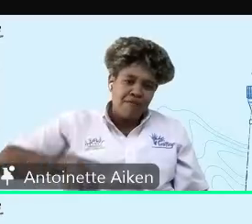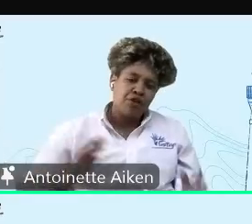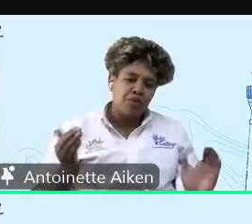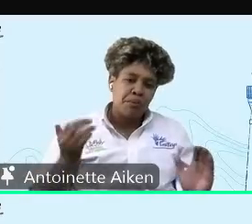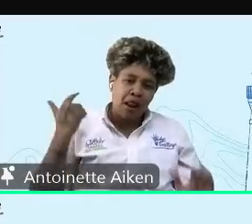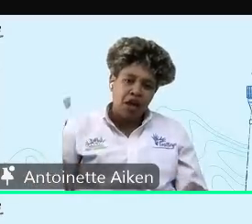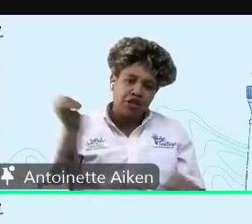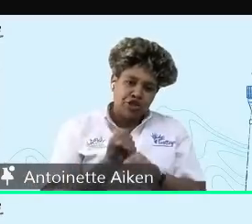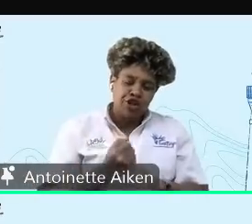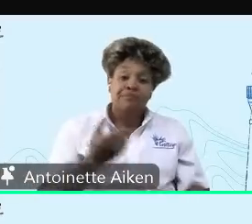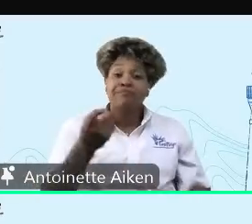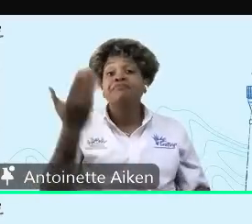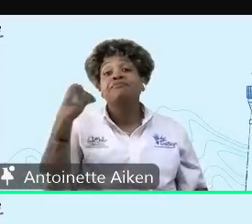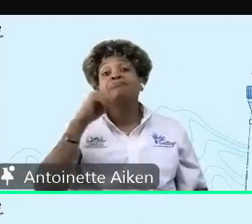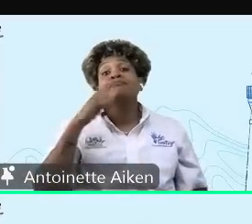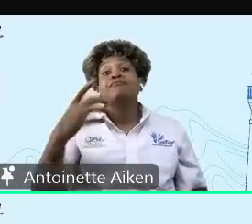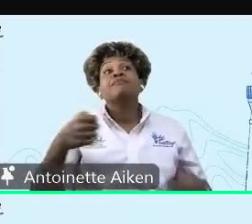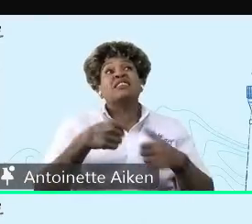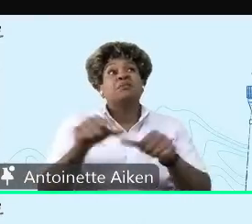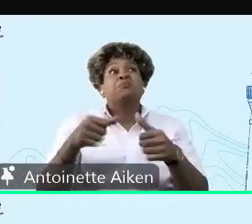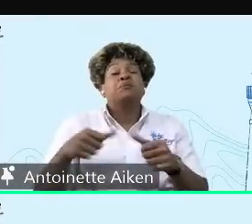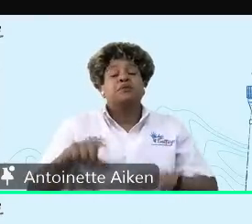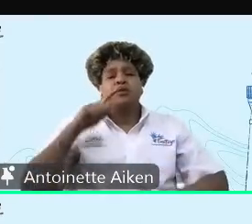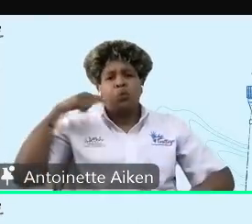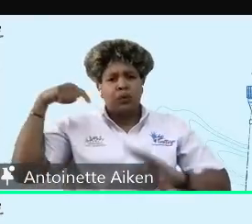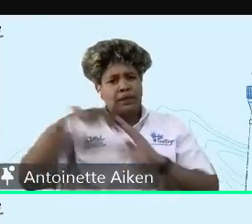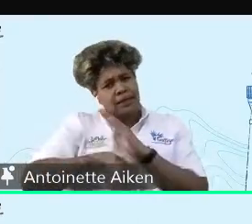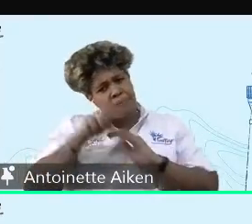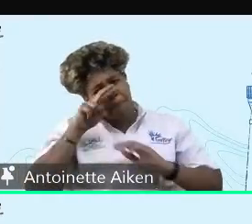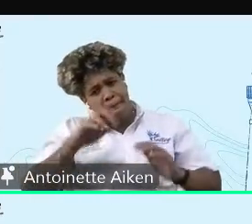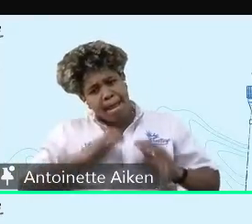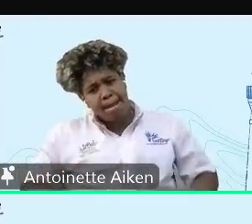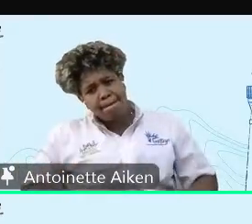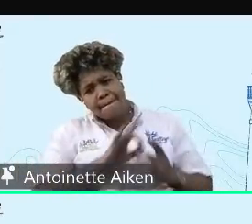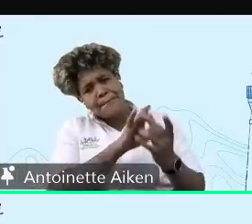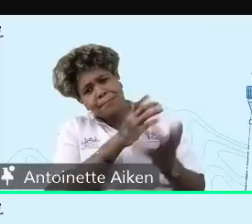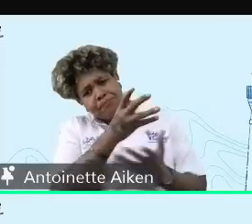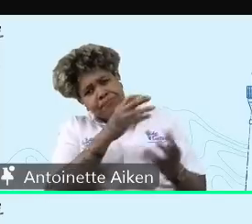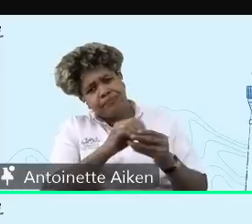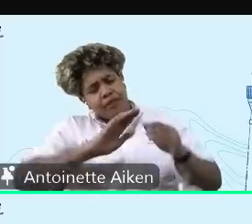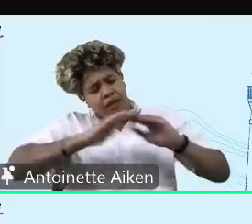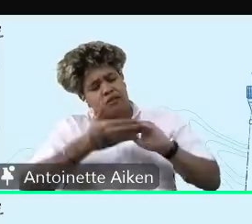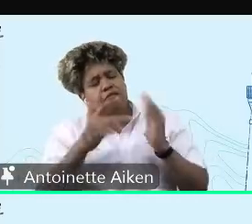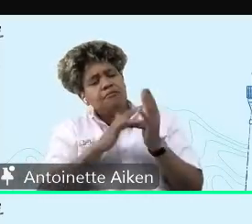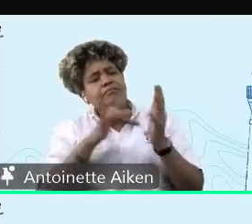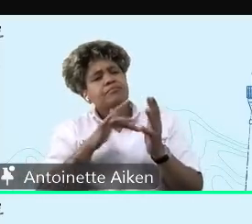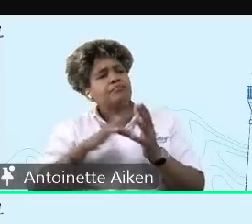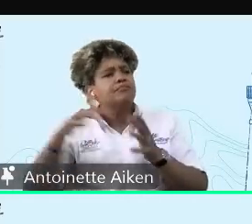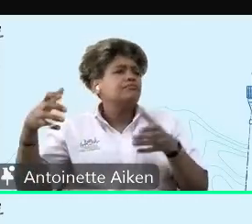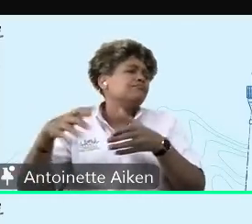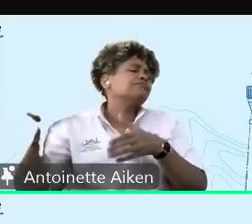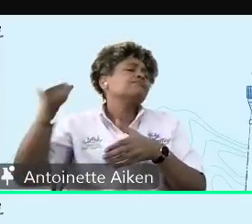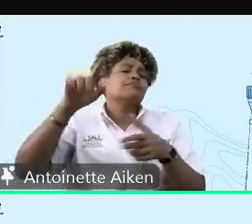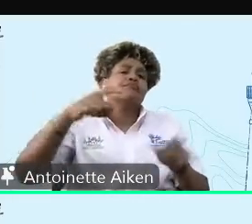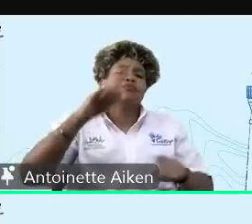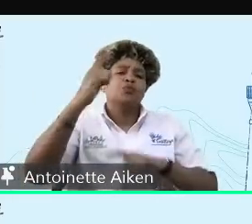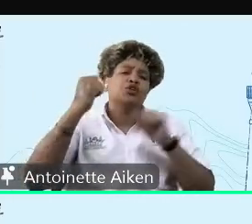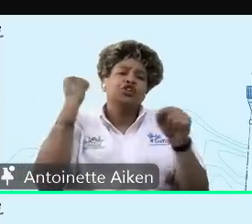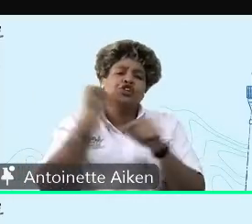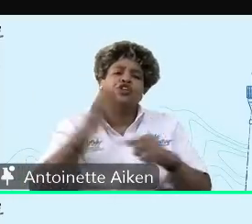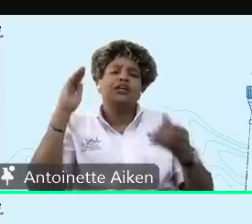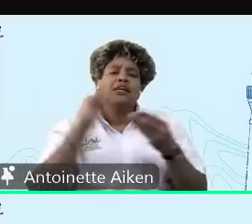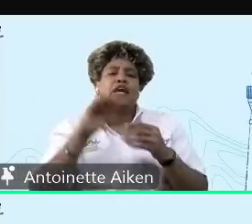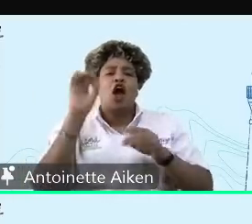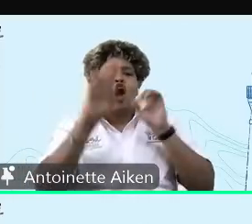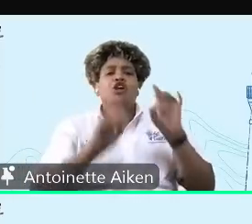year. There was a significant focus on deepening customer relationships within our Jamaican banking subsidiary during the year,